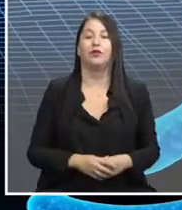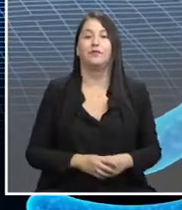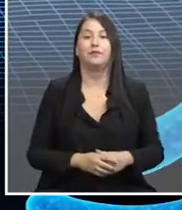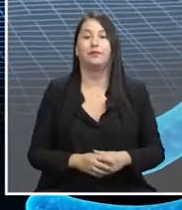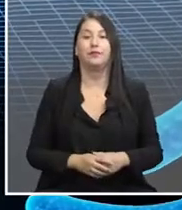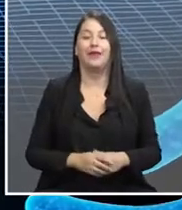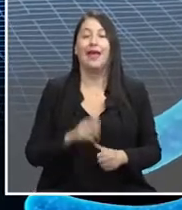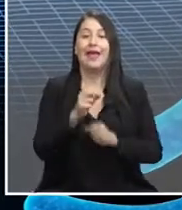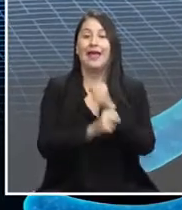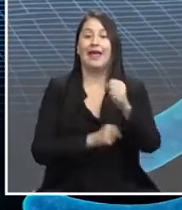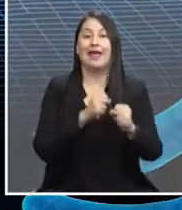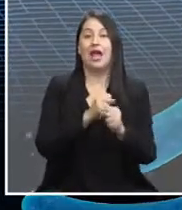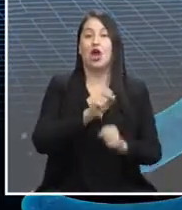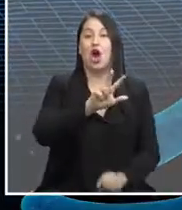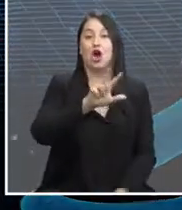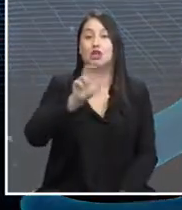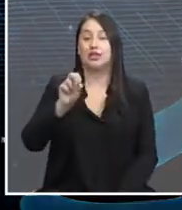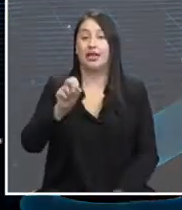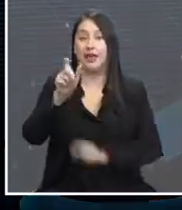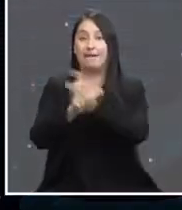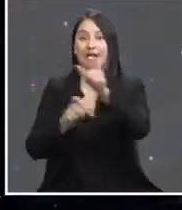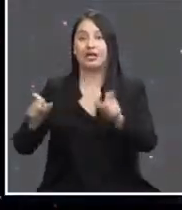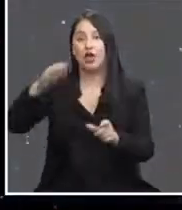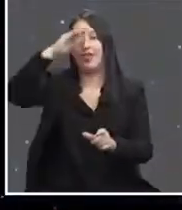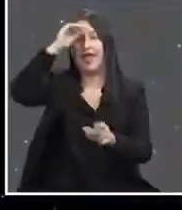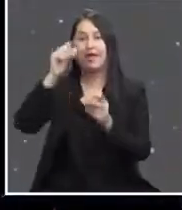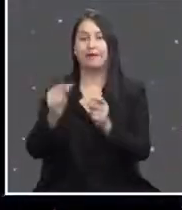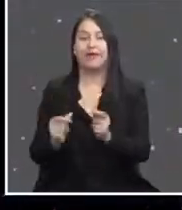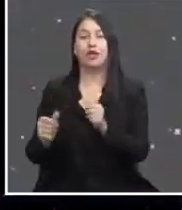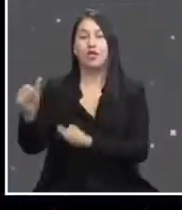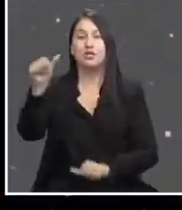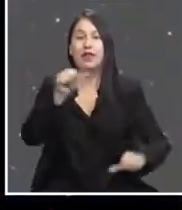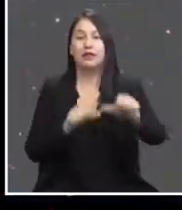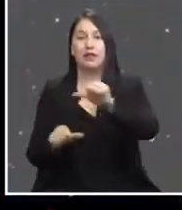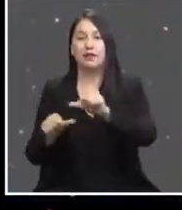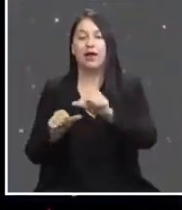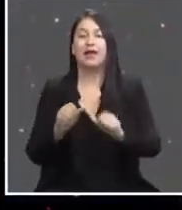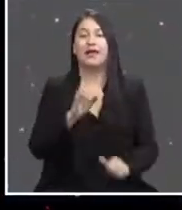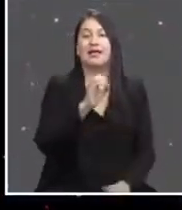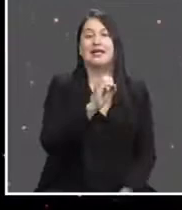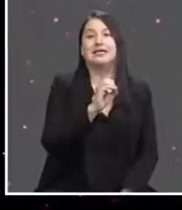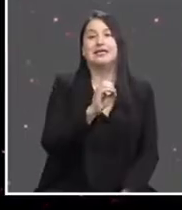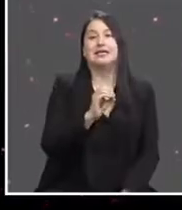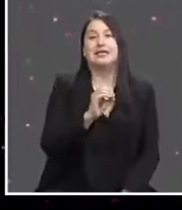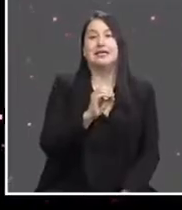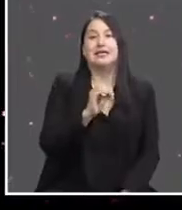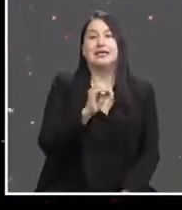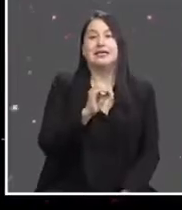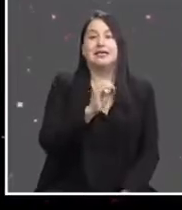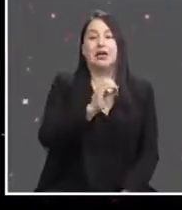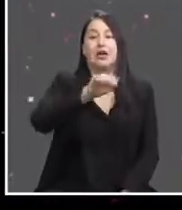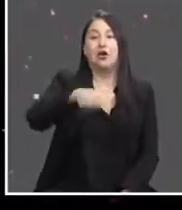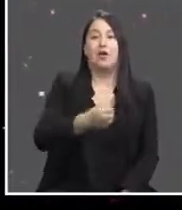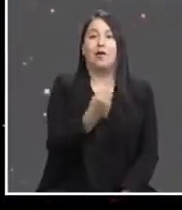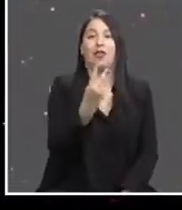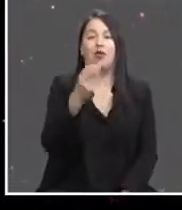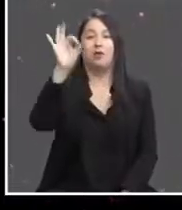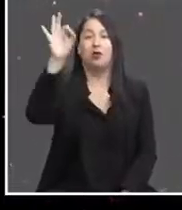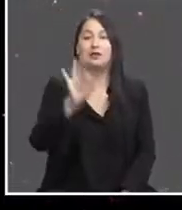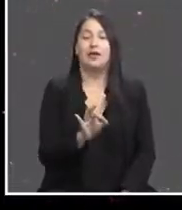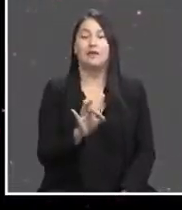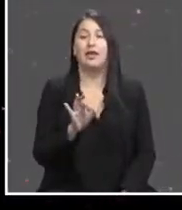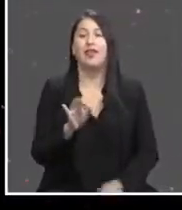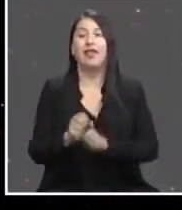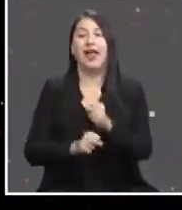0.2 centigrade warming since the 1960s, yielding almost a half a degree of warming over the course of